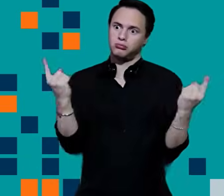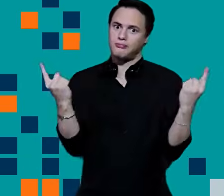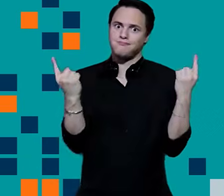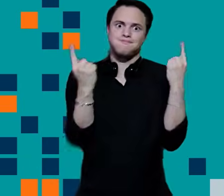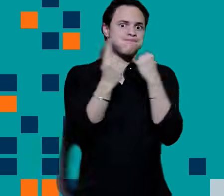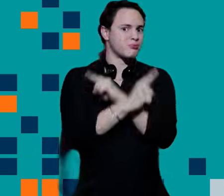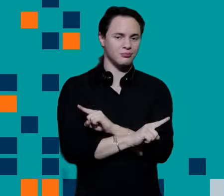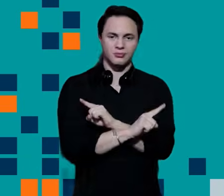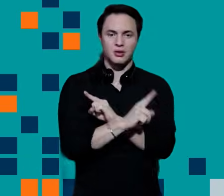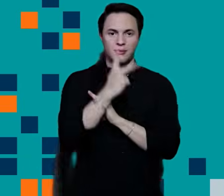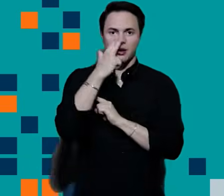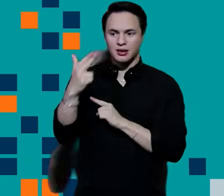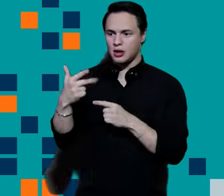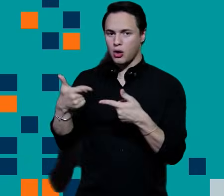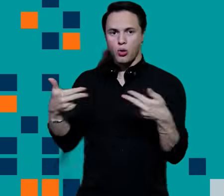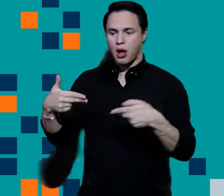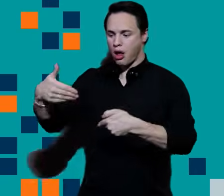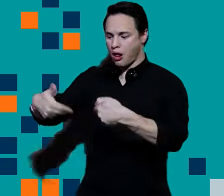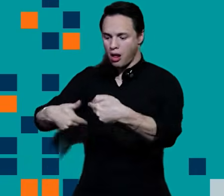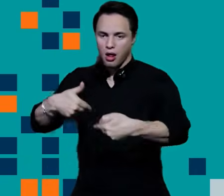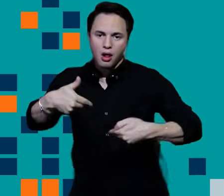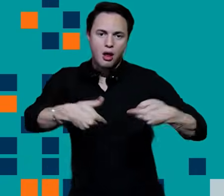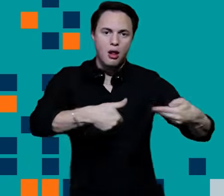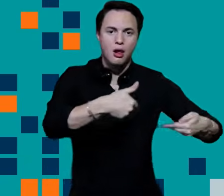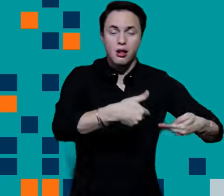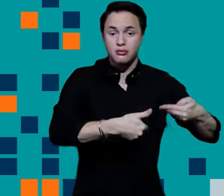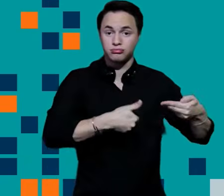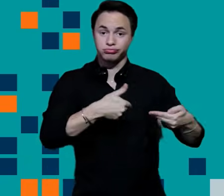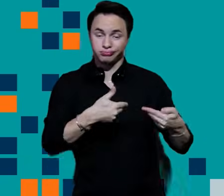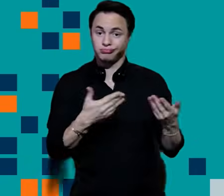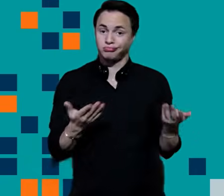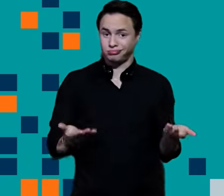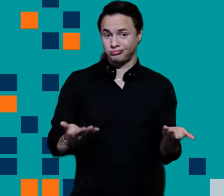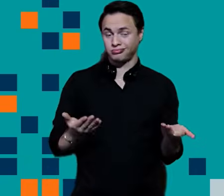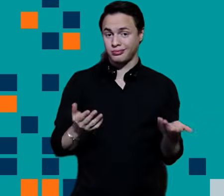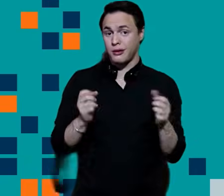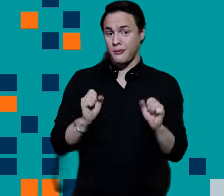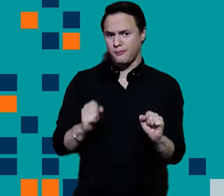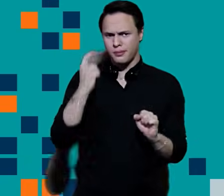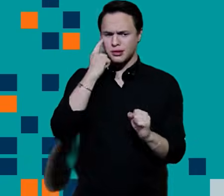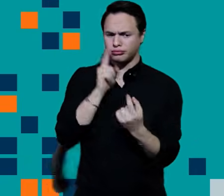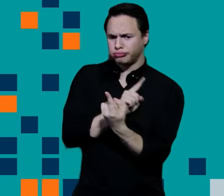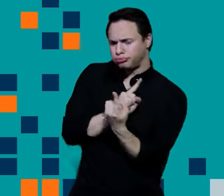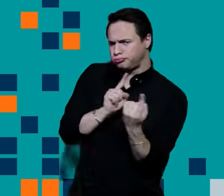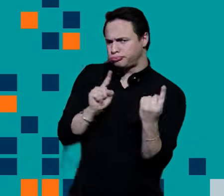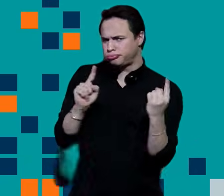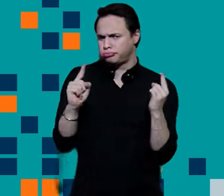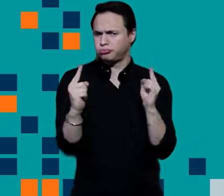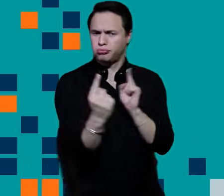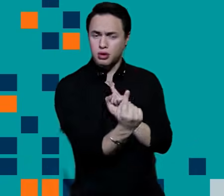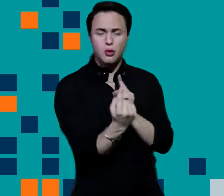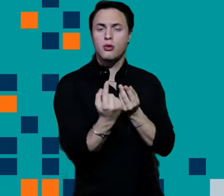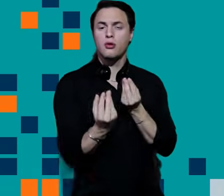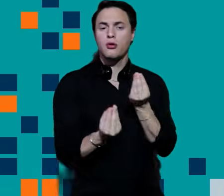us. These environments that effectively are what can be termed as empty calories